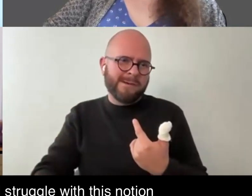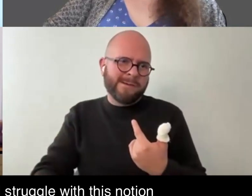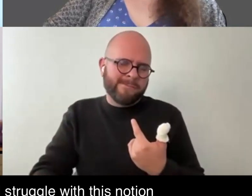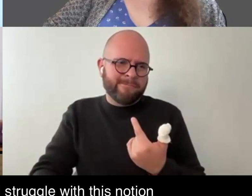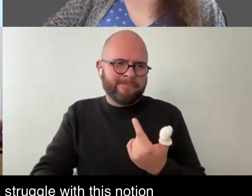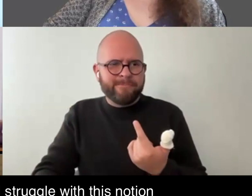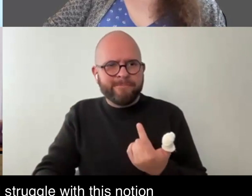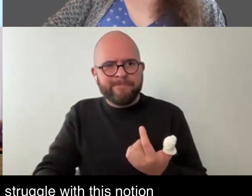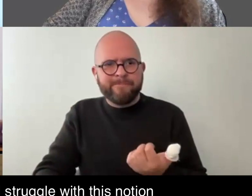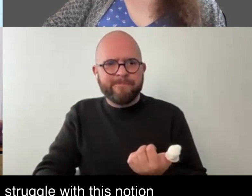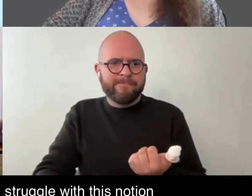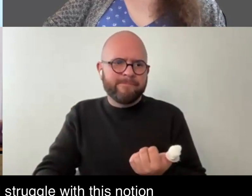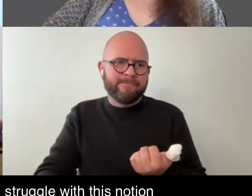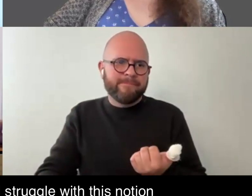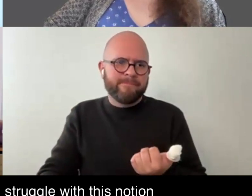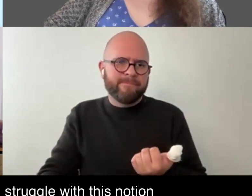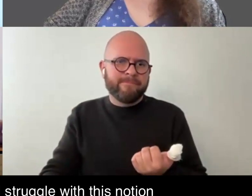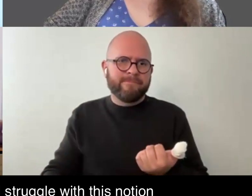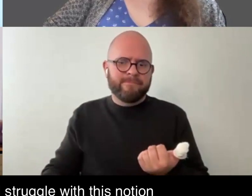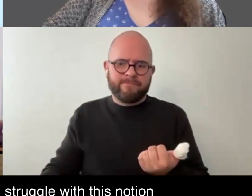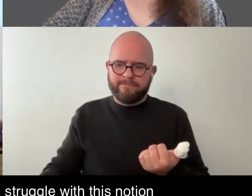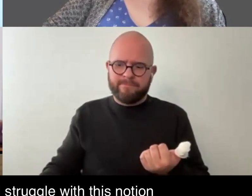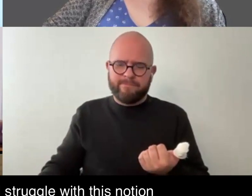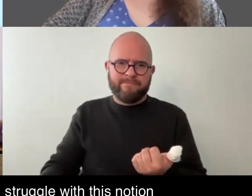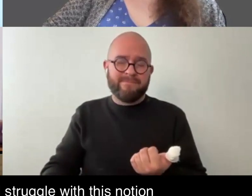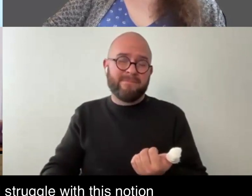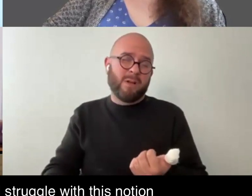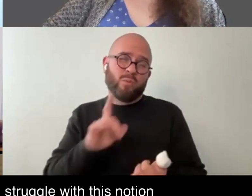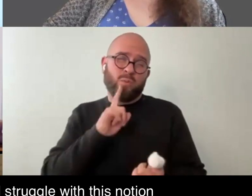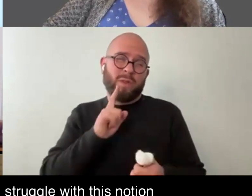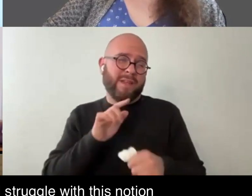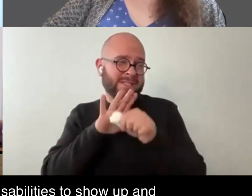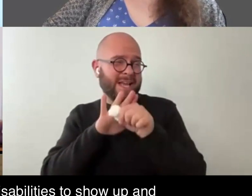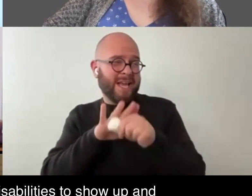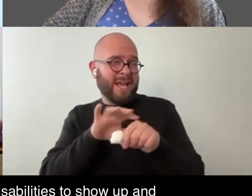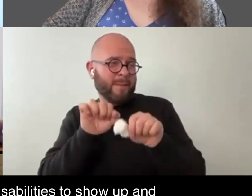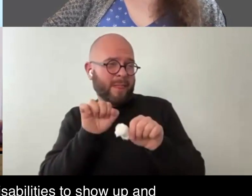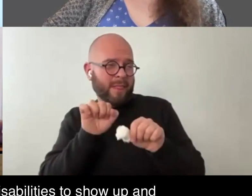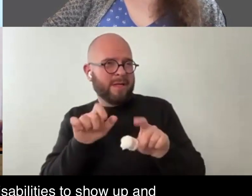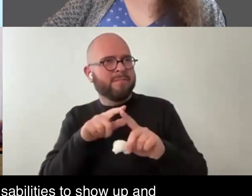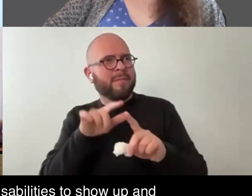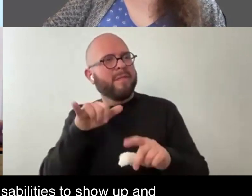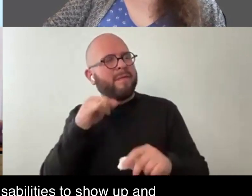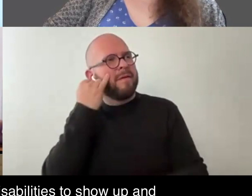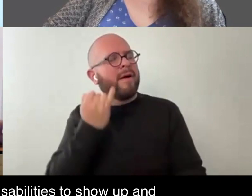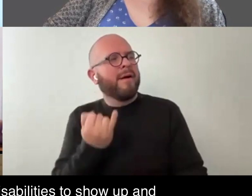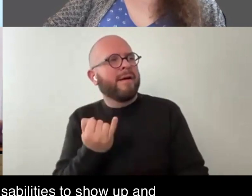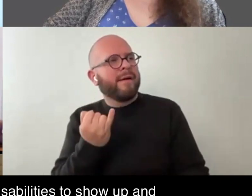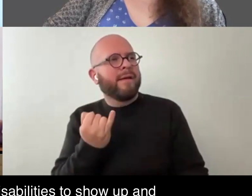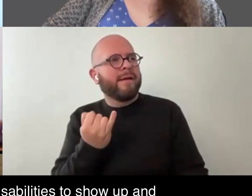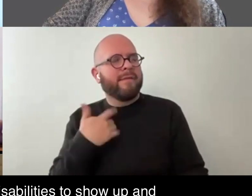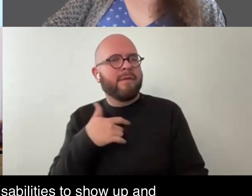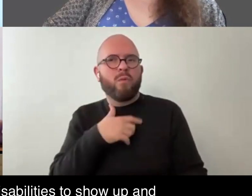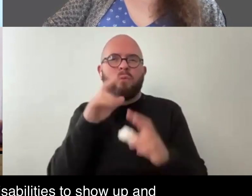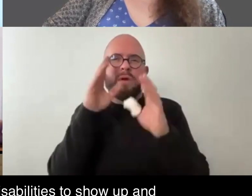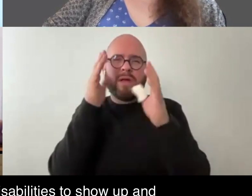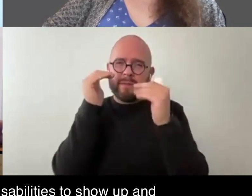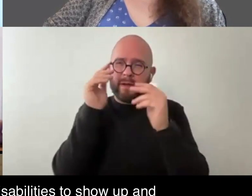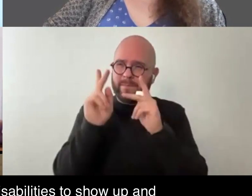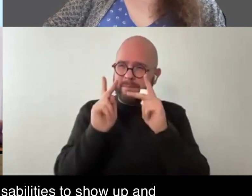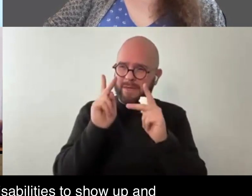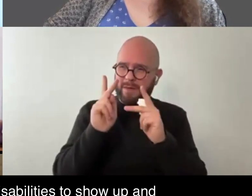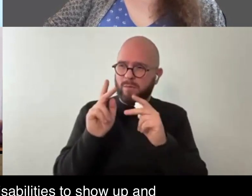and it's an ableist notion of expecting people with disabilities to show